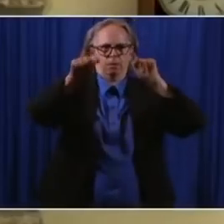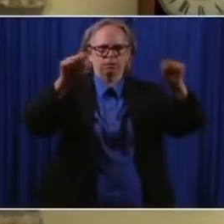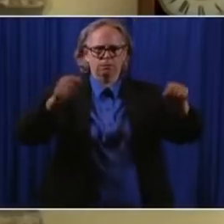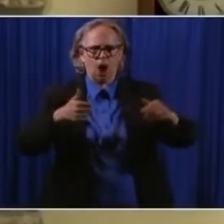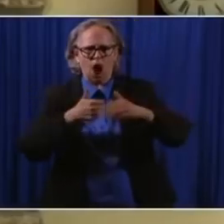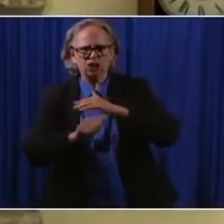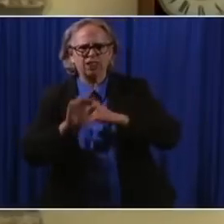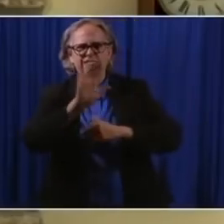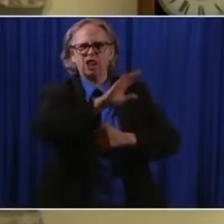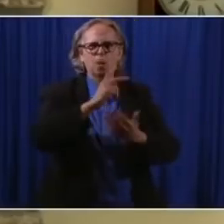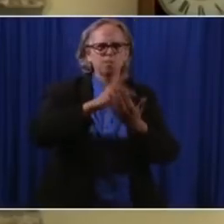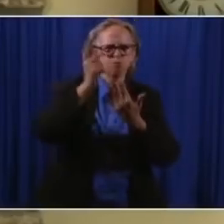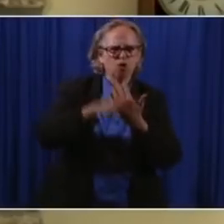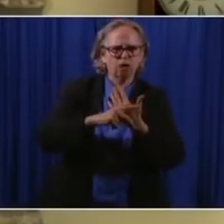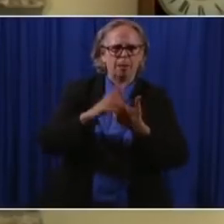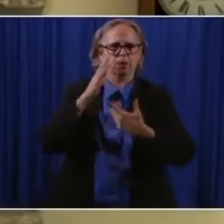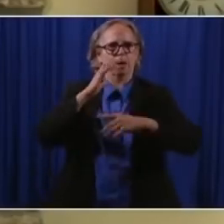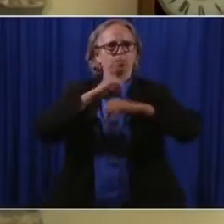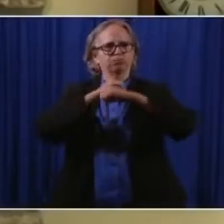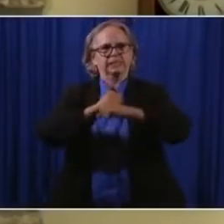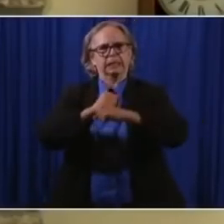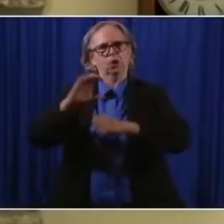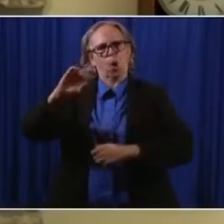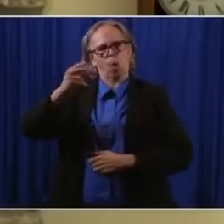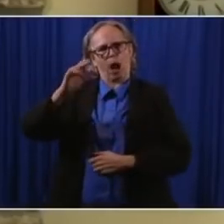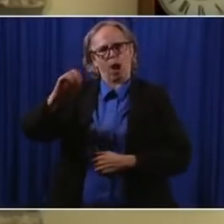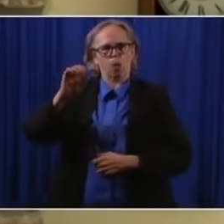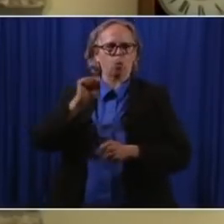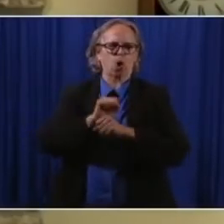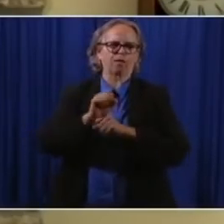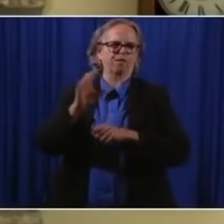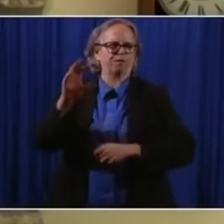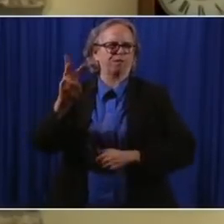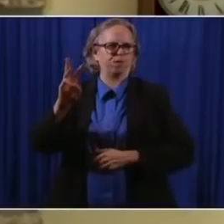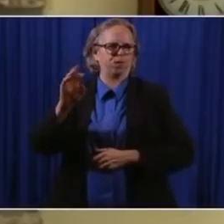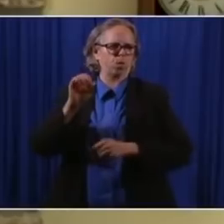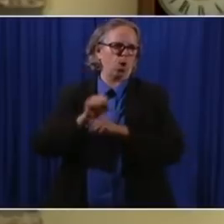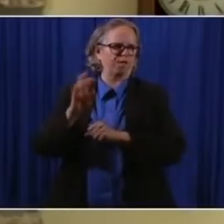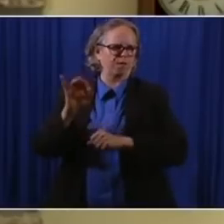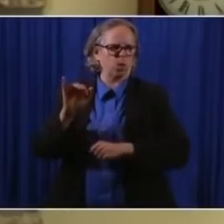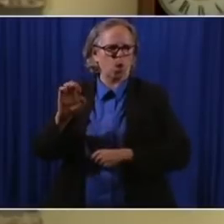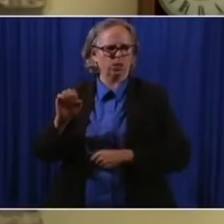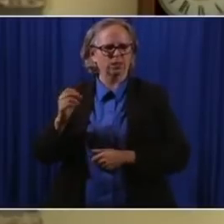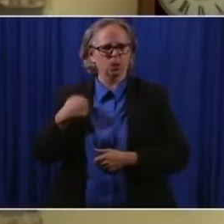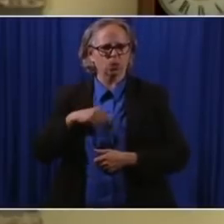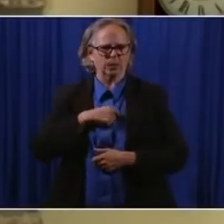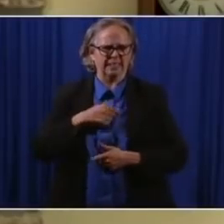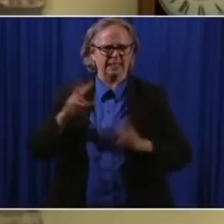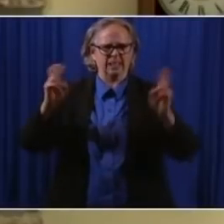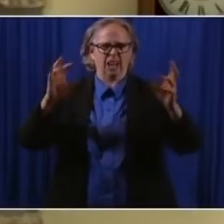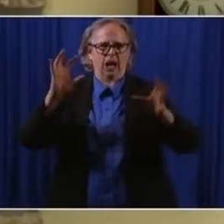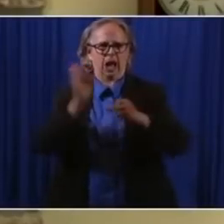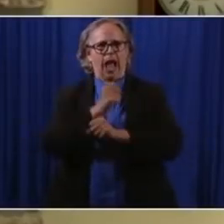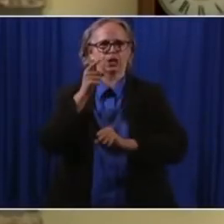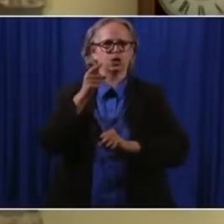programming, Protect Ohio's Workforce. We've got you covered, is what it's called. BWC has shipped 20 million masks